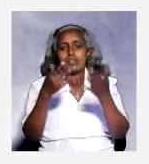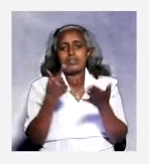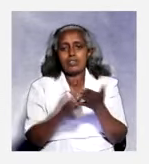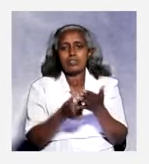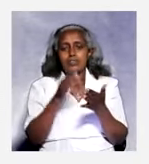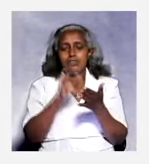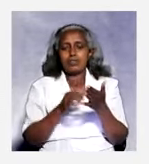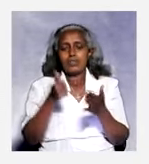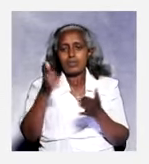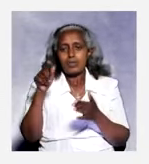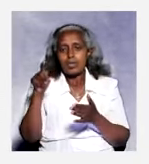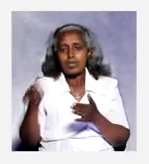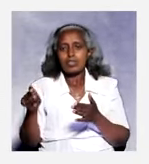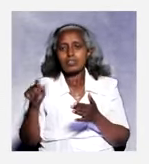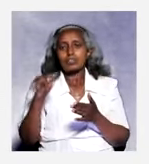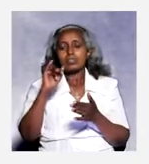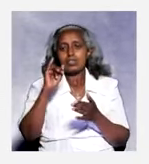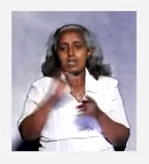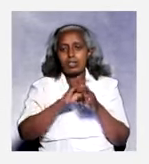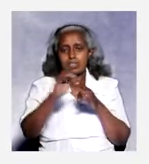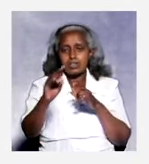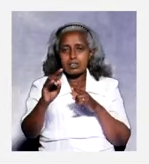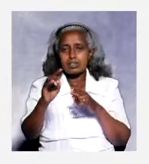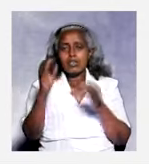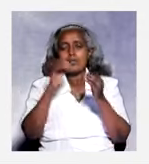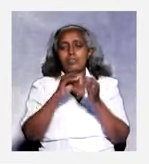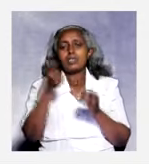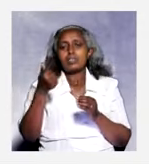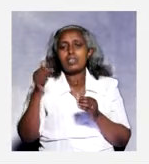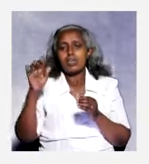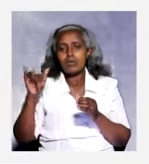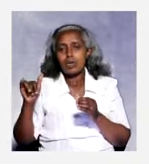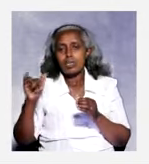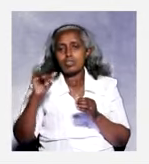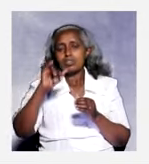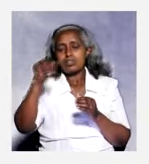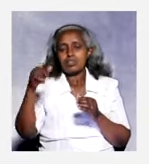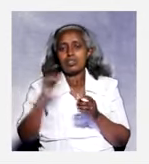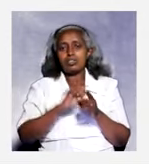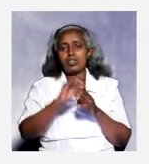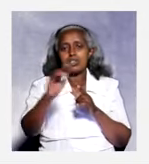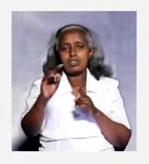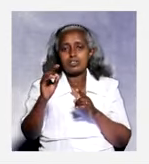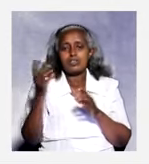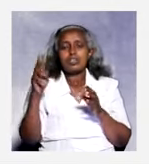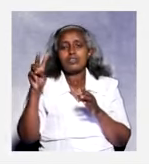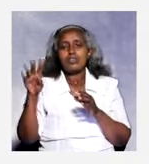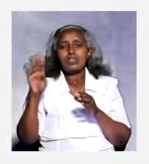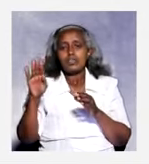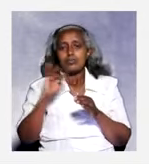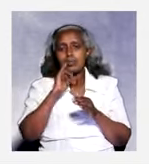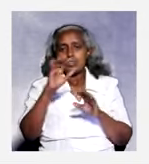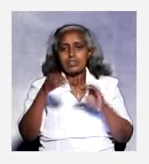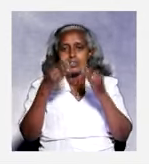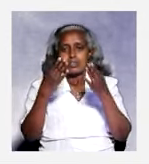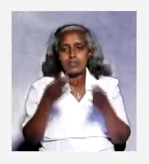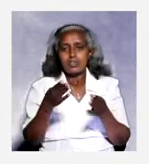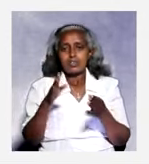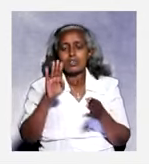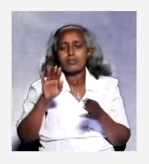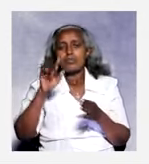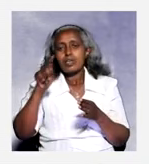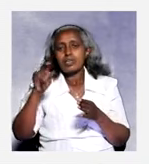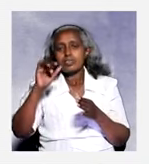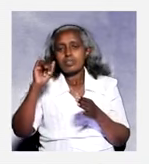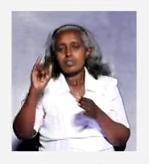form, AX in the I direction plus AY in the J direction, and vector B is given as